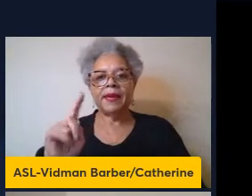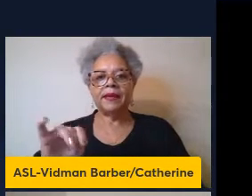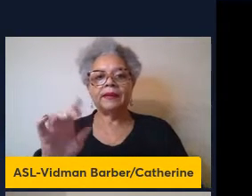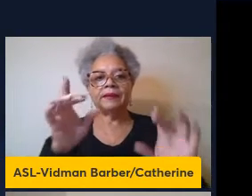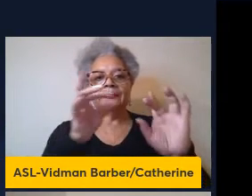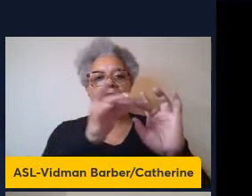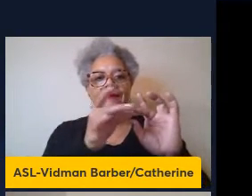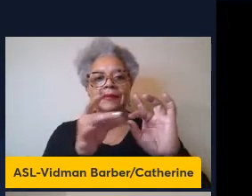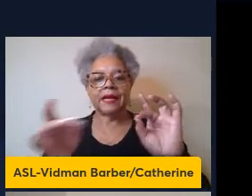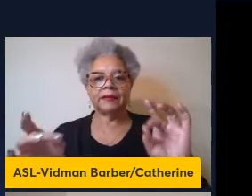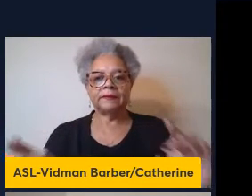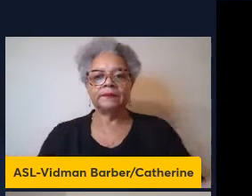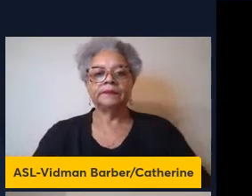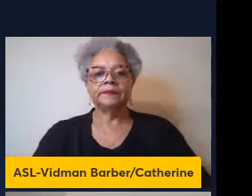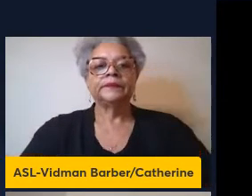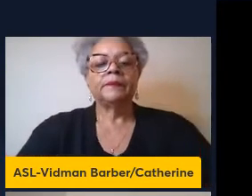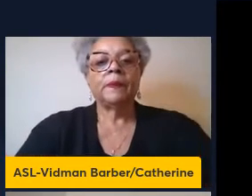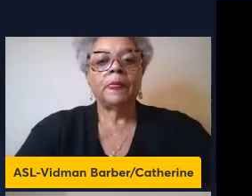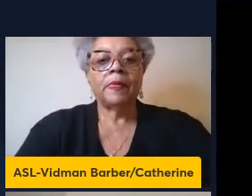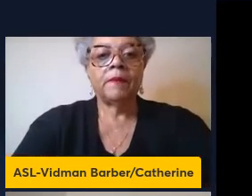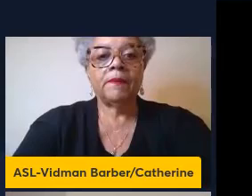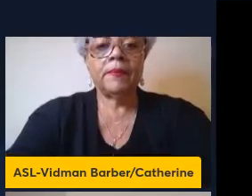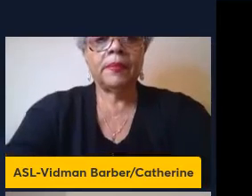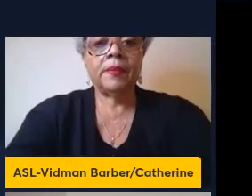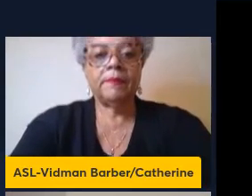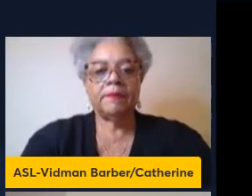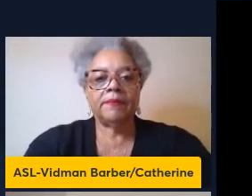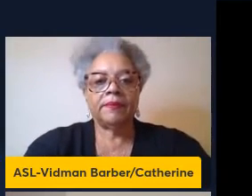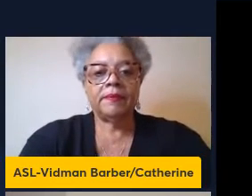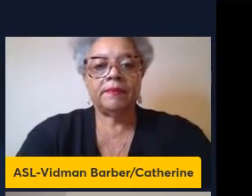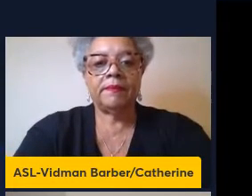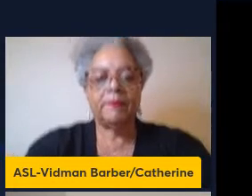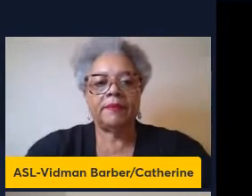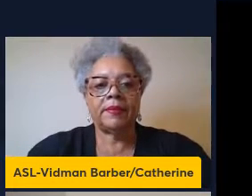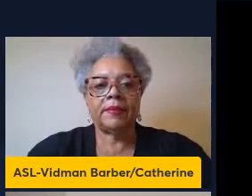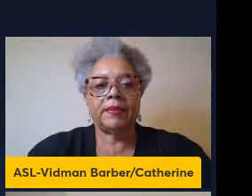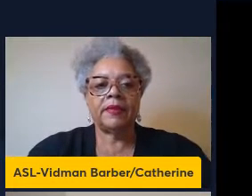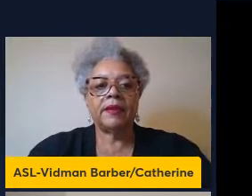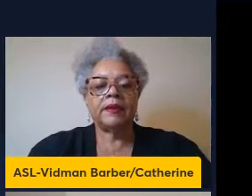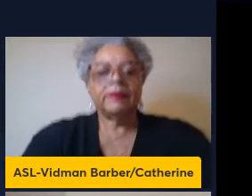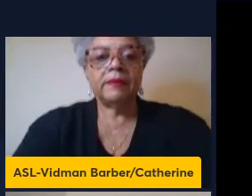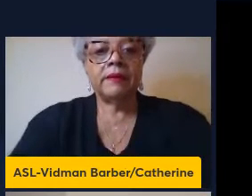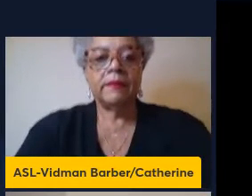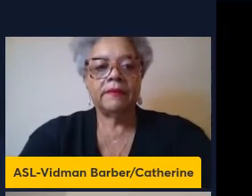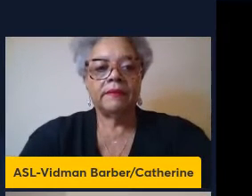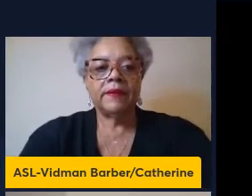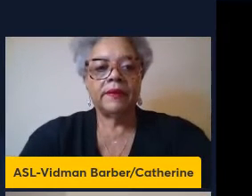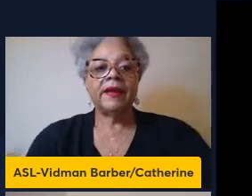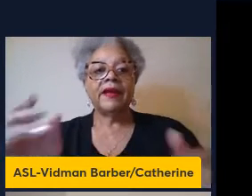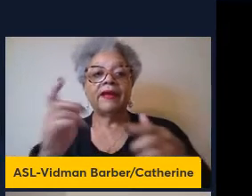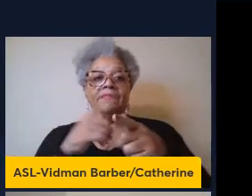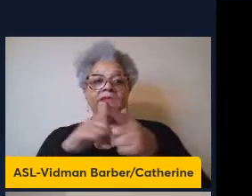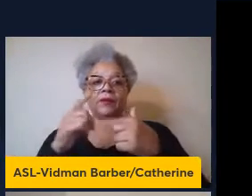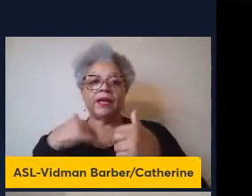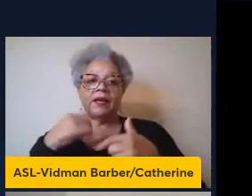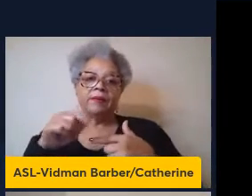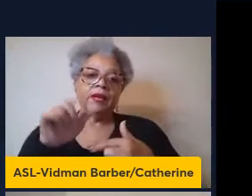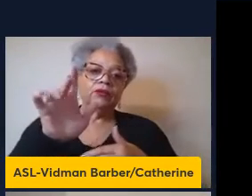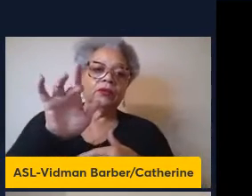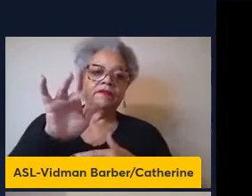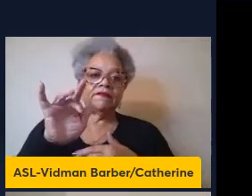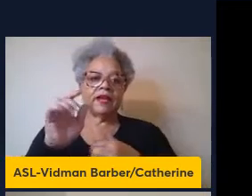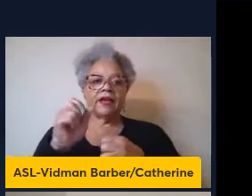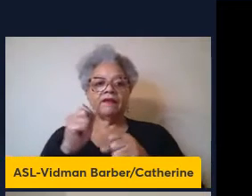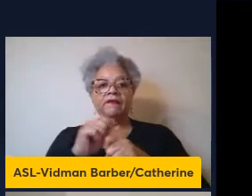So we then had about 25,000 TCR receptors that we termed MTB-specific